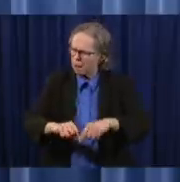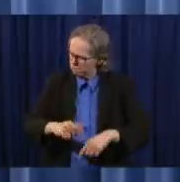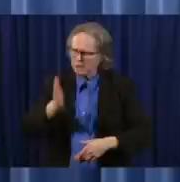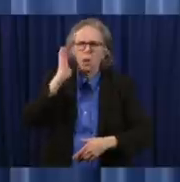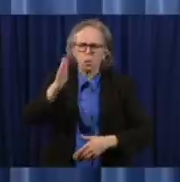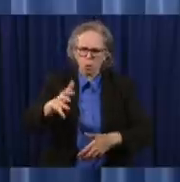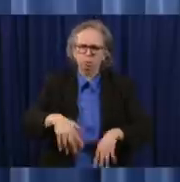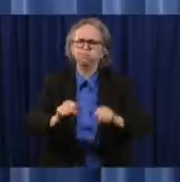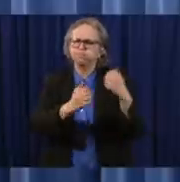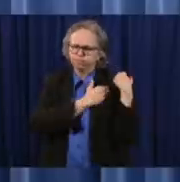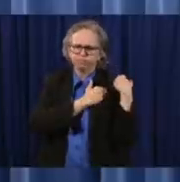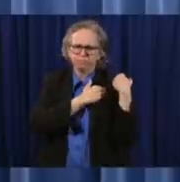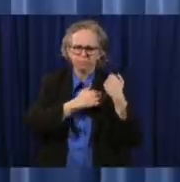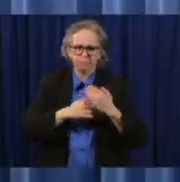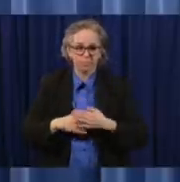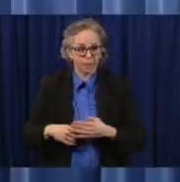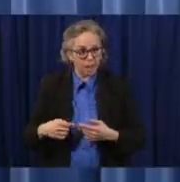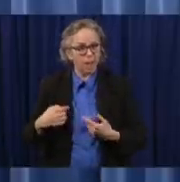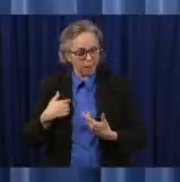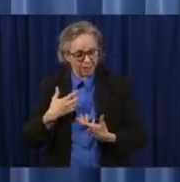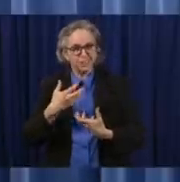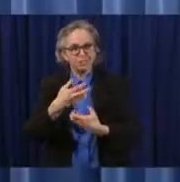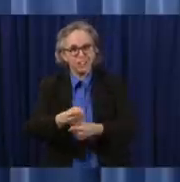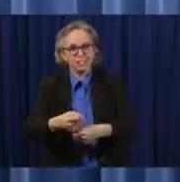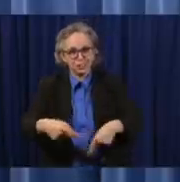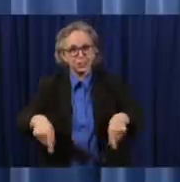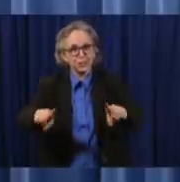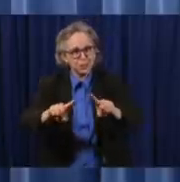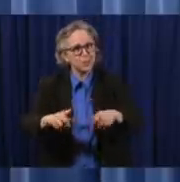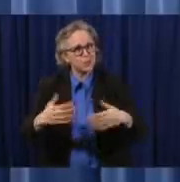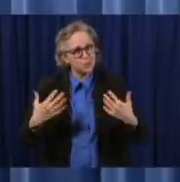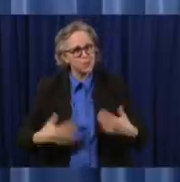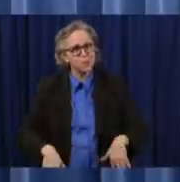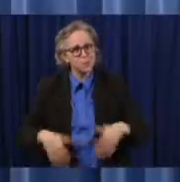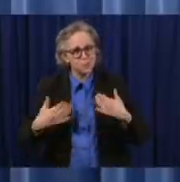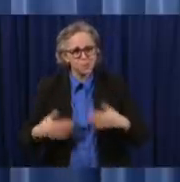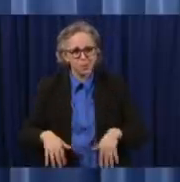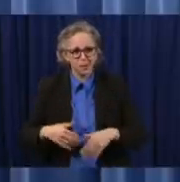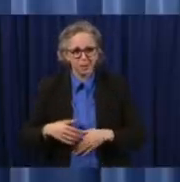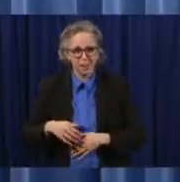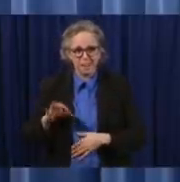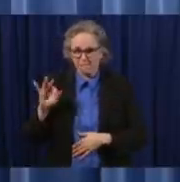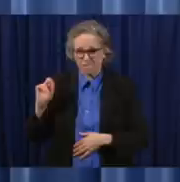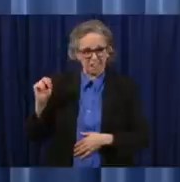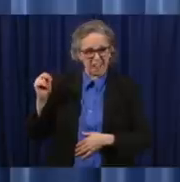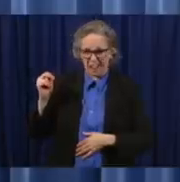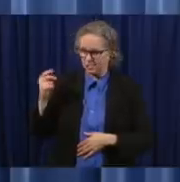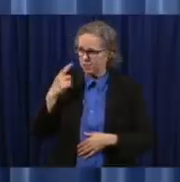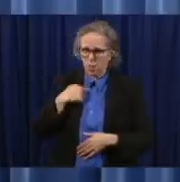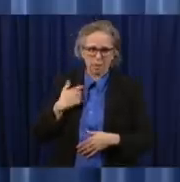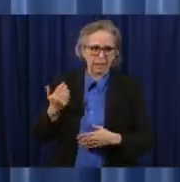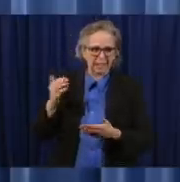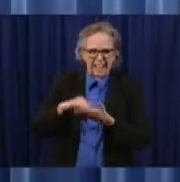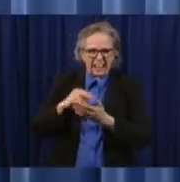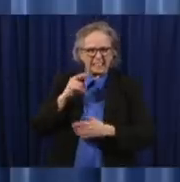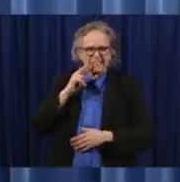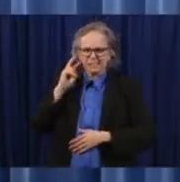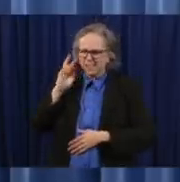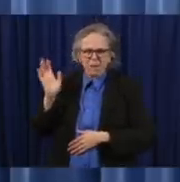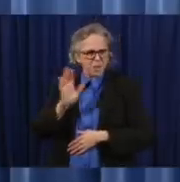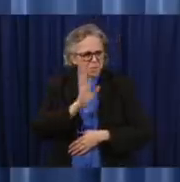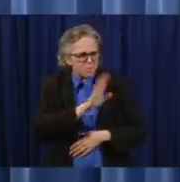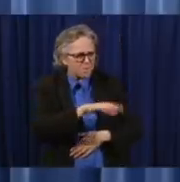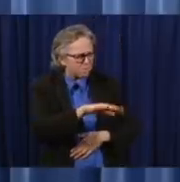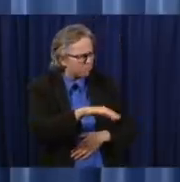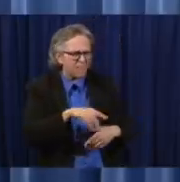move forward. She told me the other day, she said, you know, you need to trust Ohioans. You've trusted them going